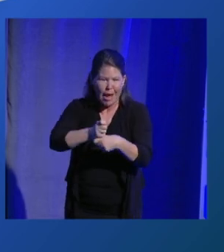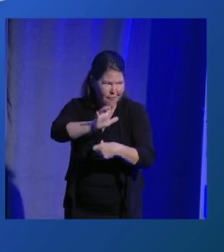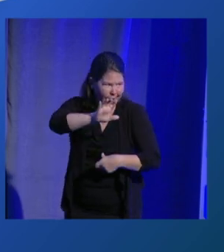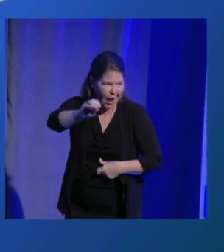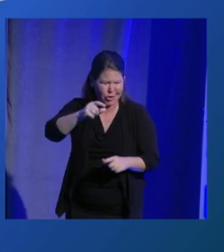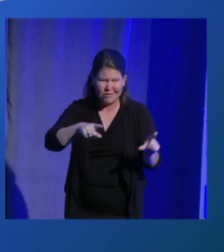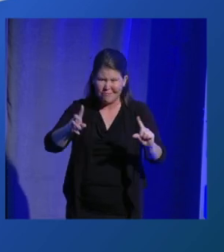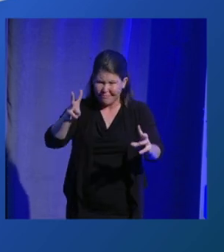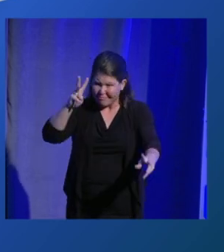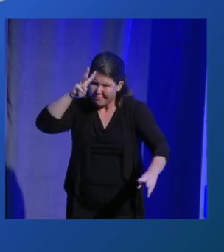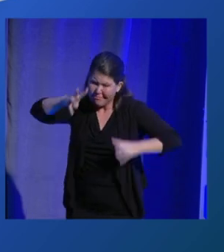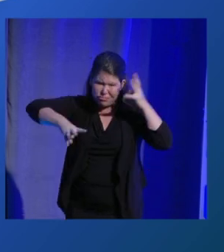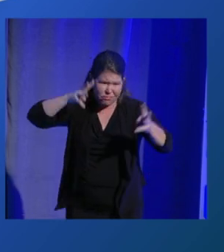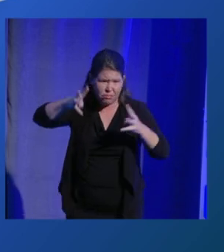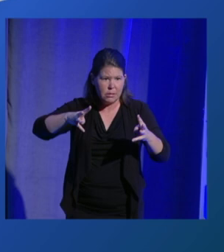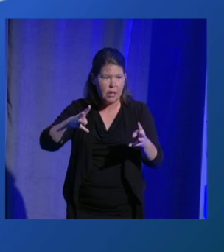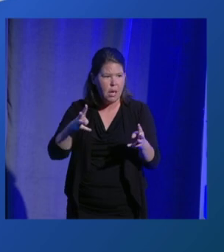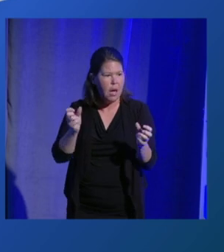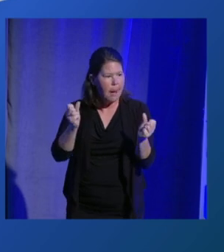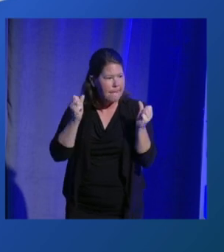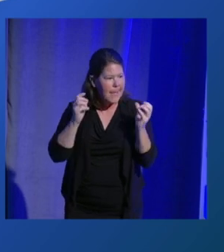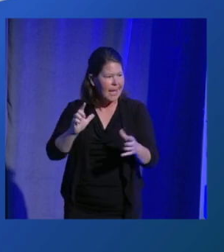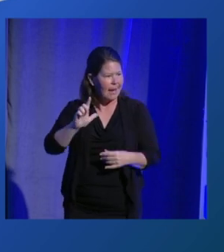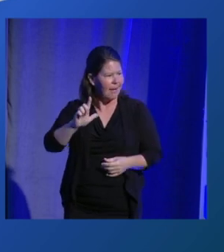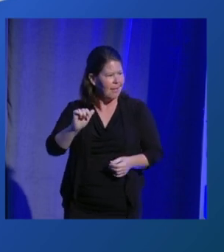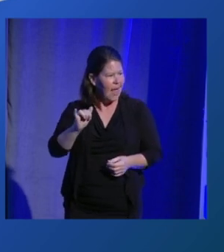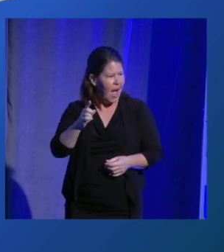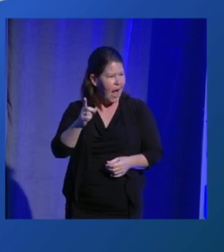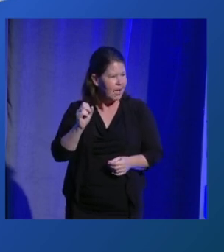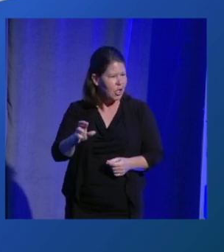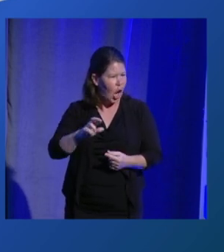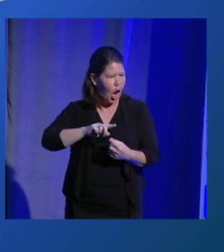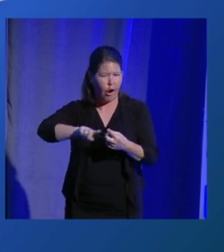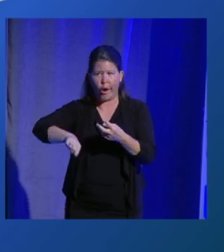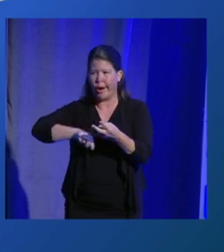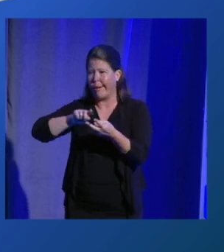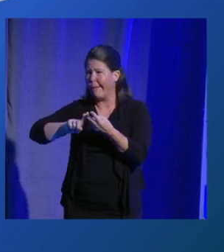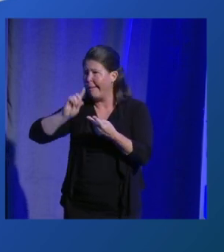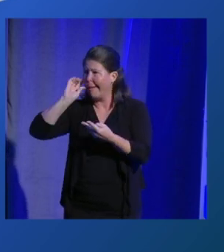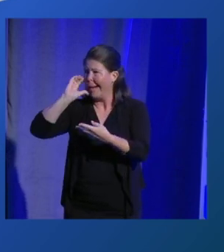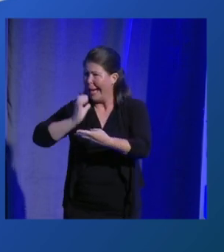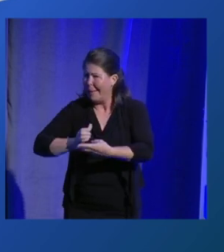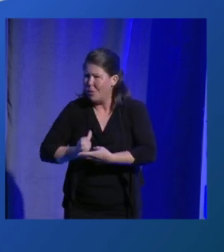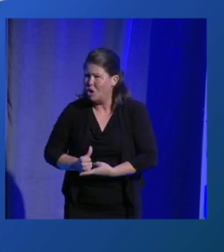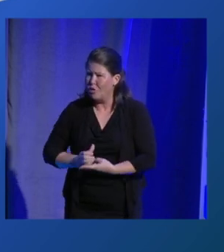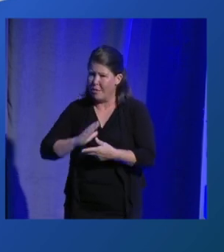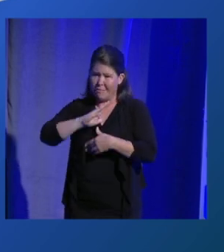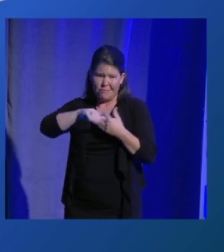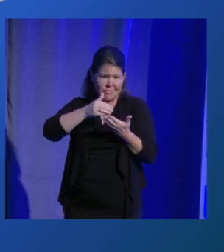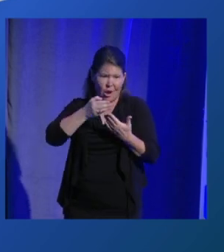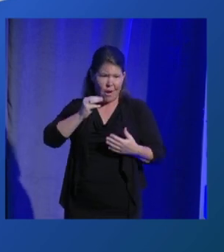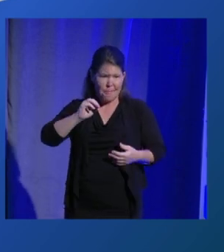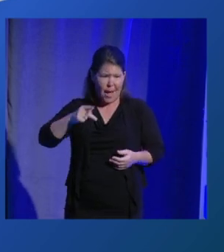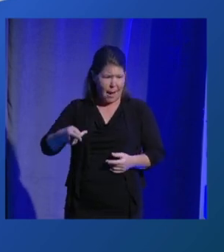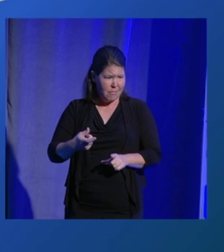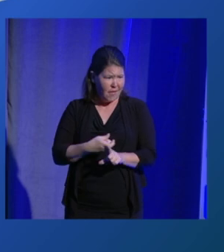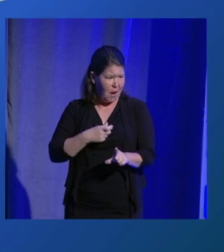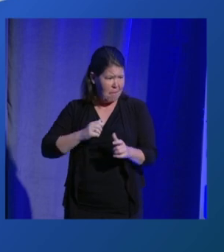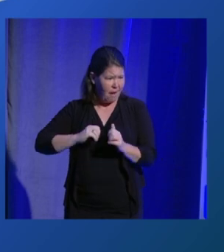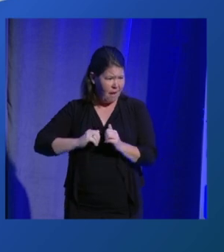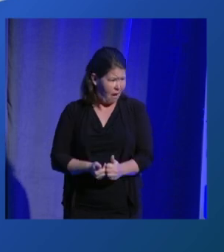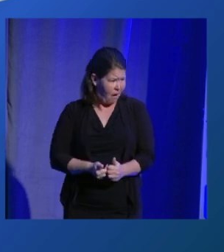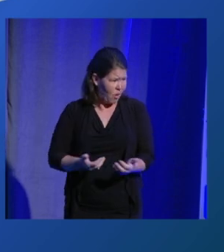lot of Airborne mapping whether it be lar or uh imagery is done from drones not to